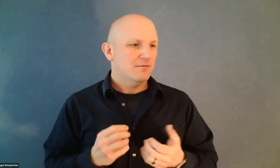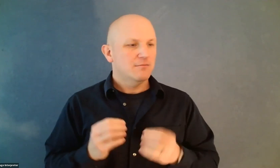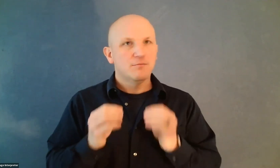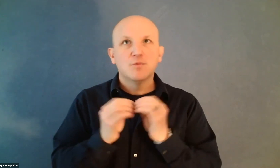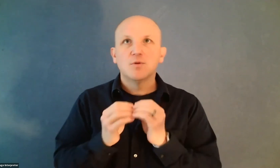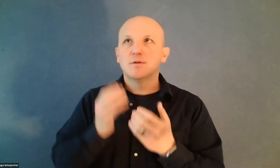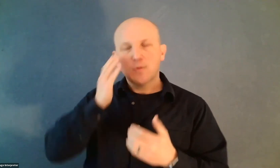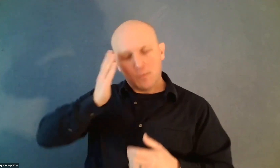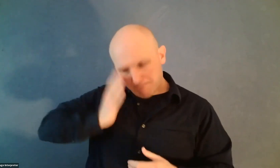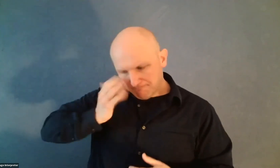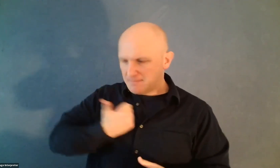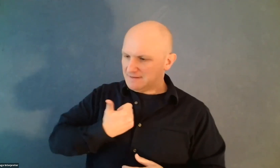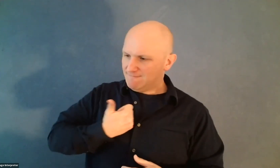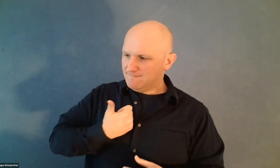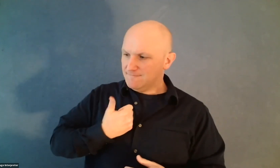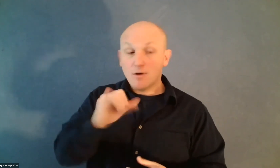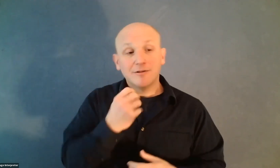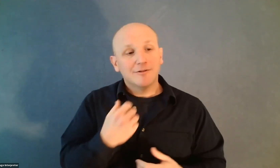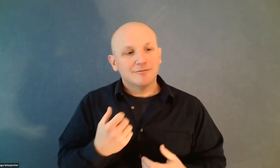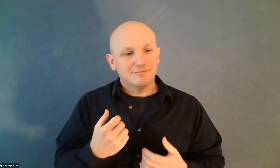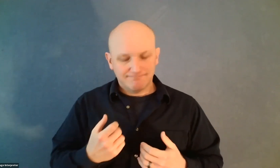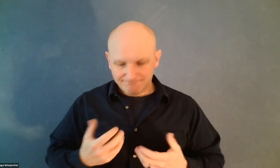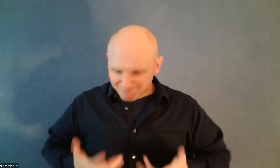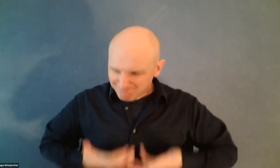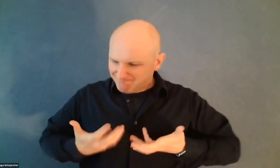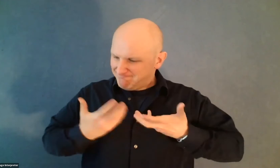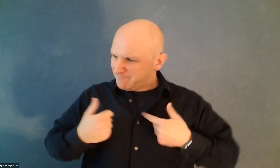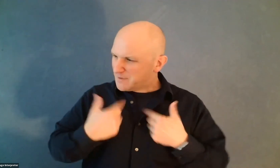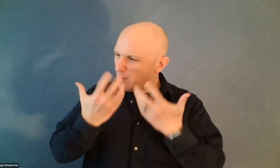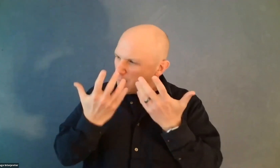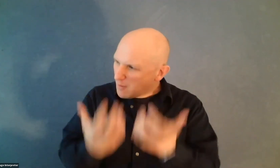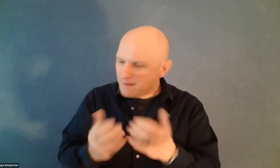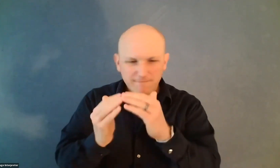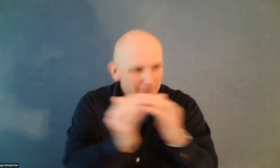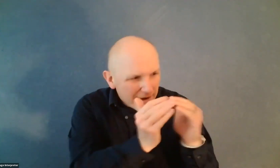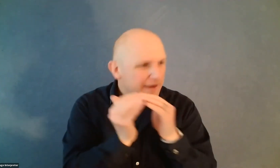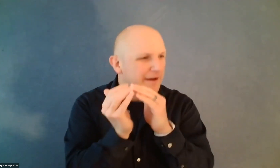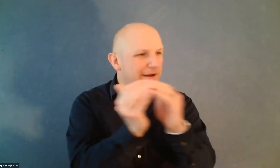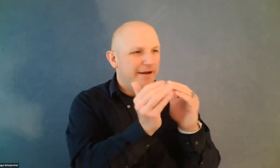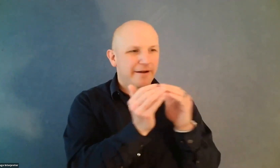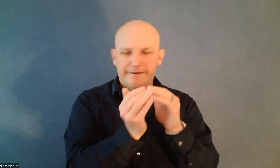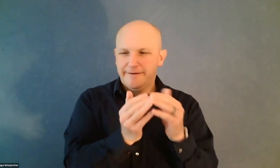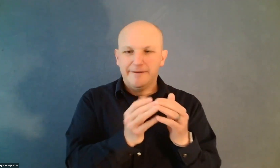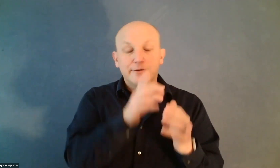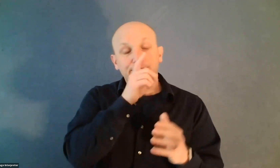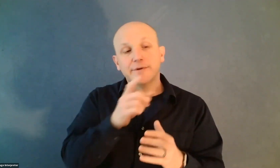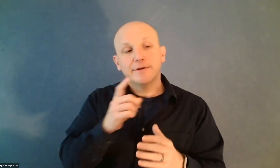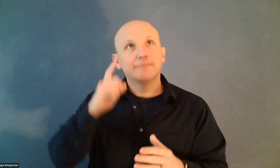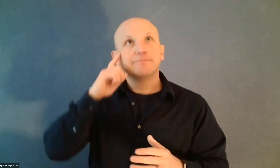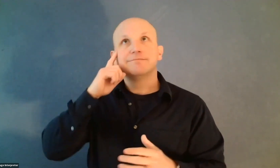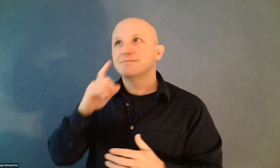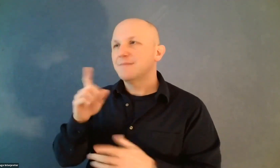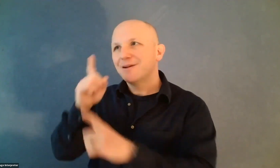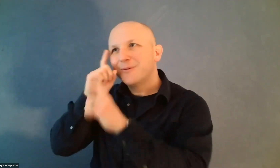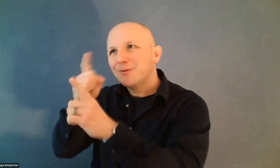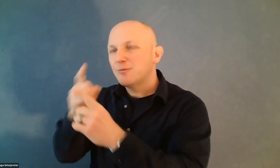came my passion for justice. And so with that, I knew that becoming a lawyer is my purpose. It's what I'm supposed to do,